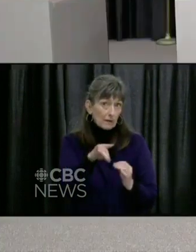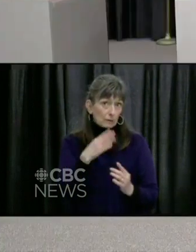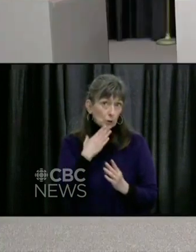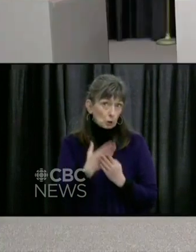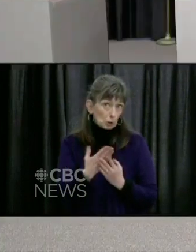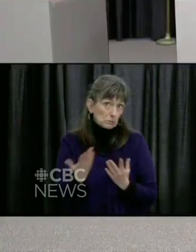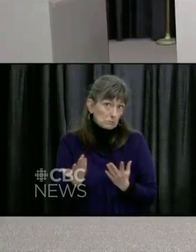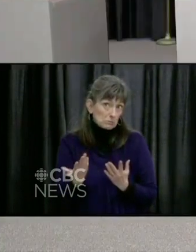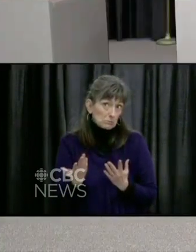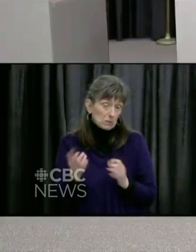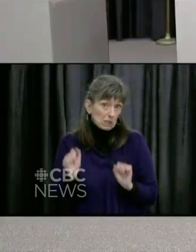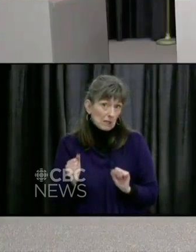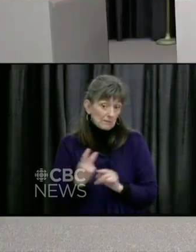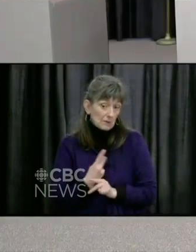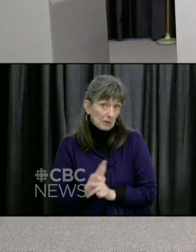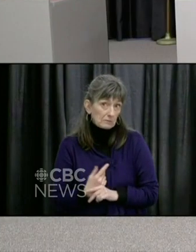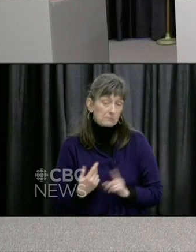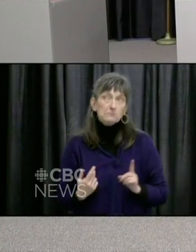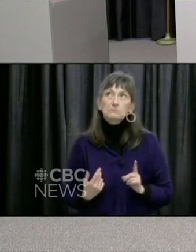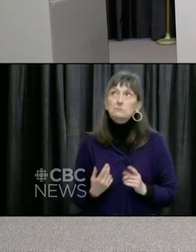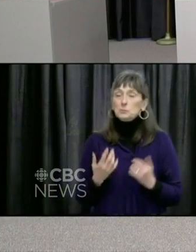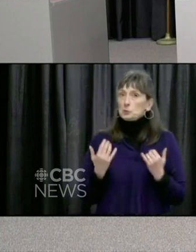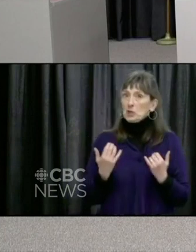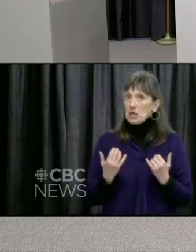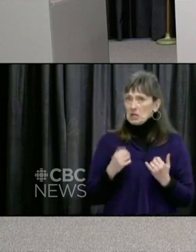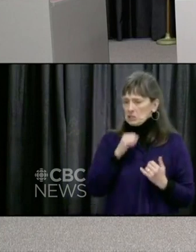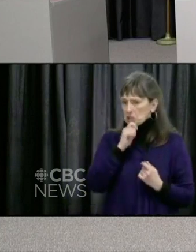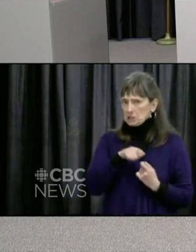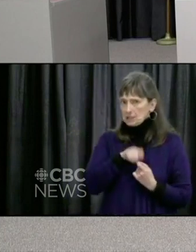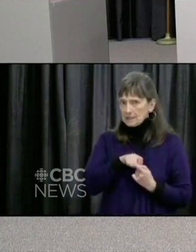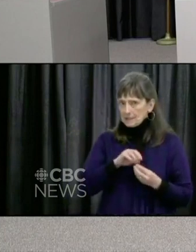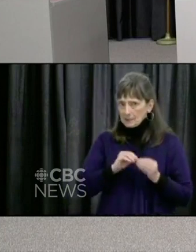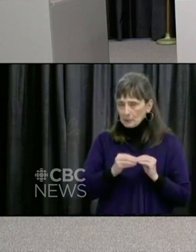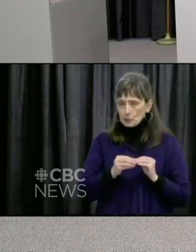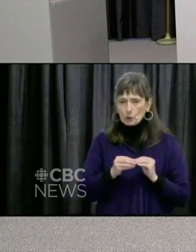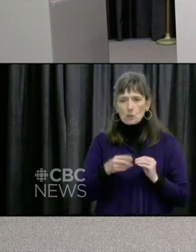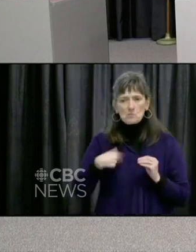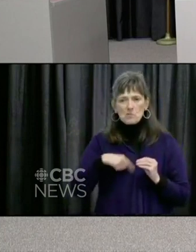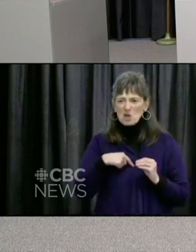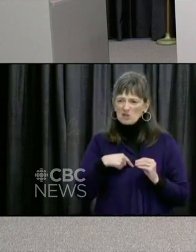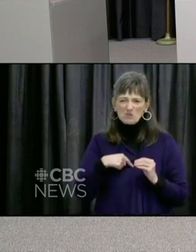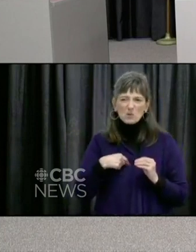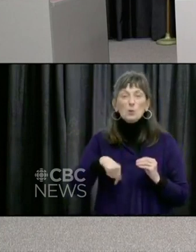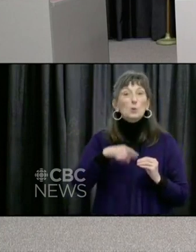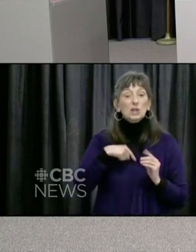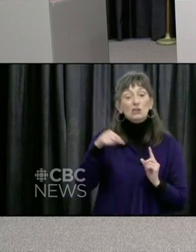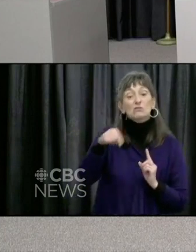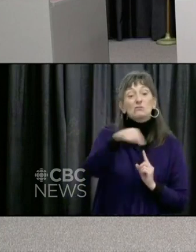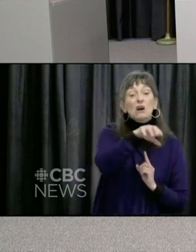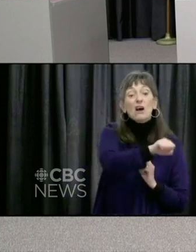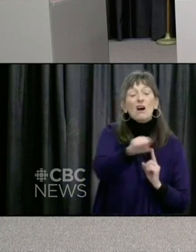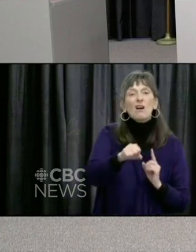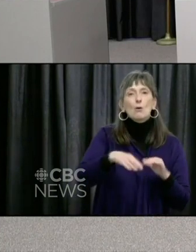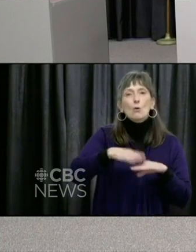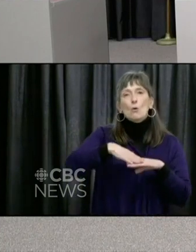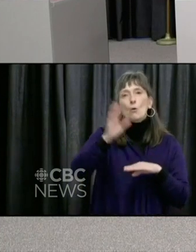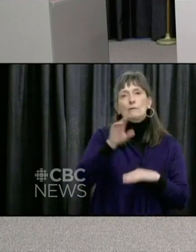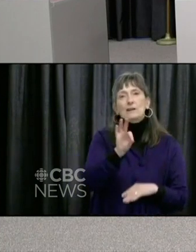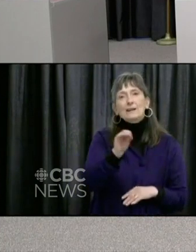date, I don't have an exact number, but we've certainly been well in excess of 90% of contacts being traced